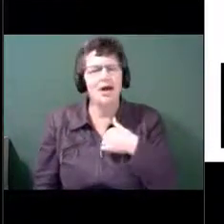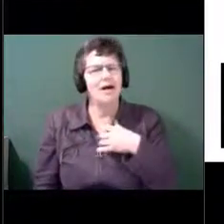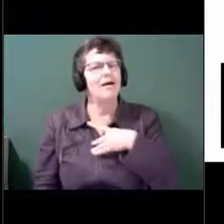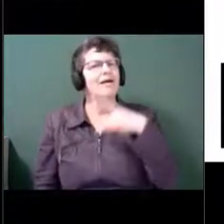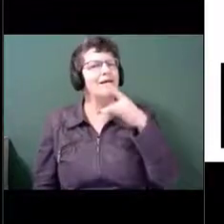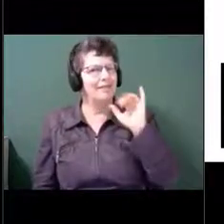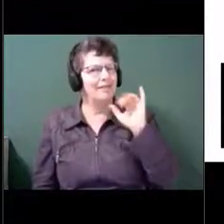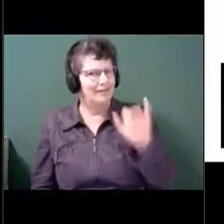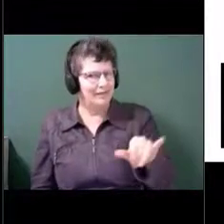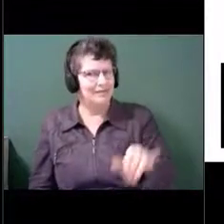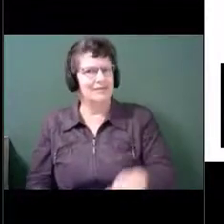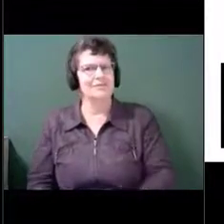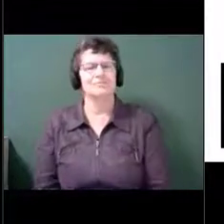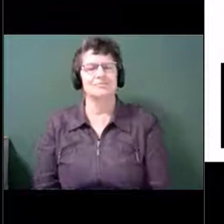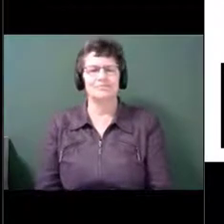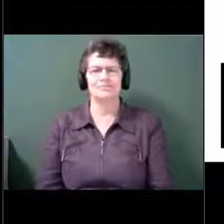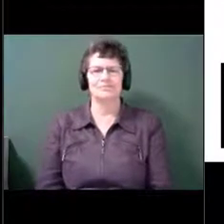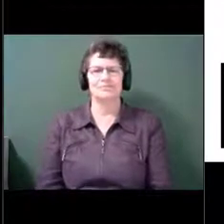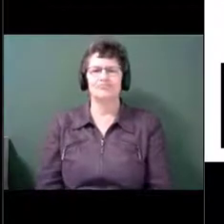Next slide, please.